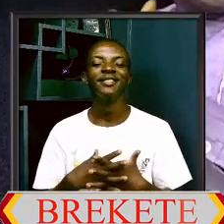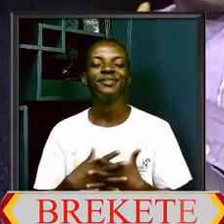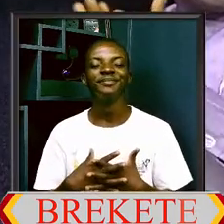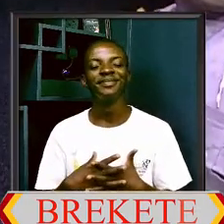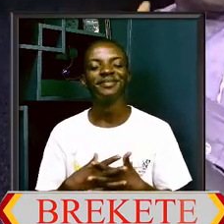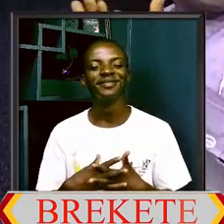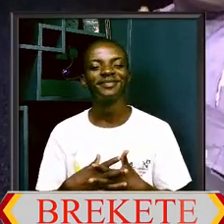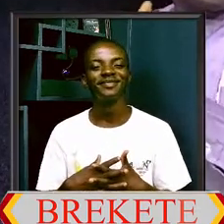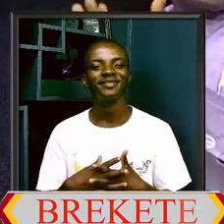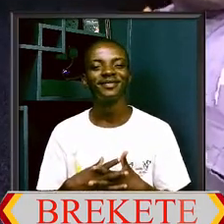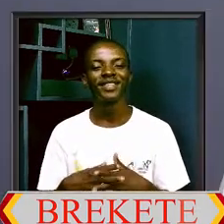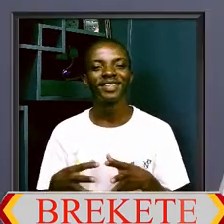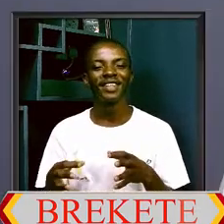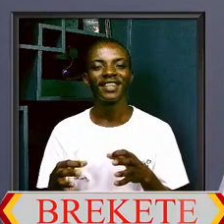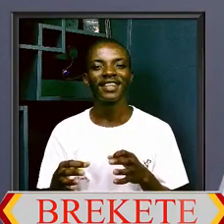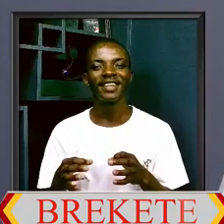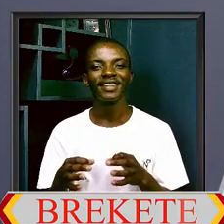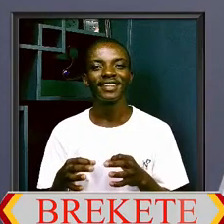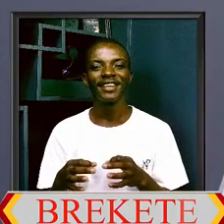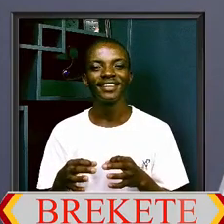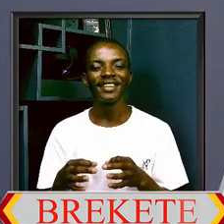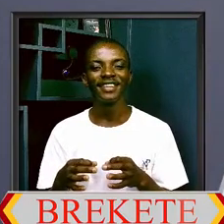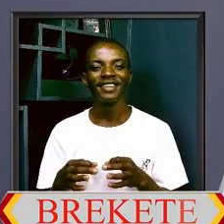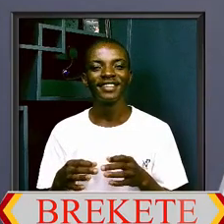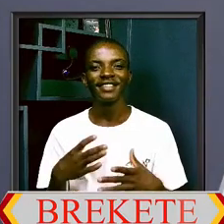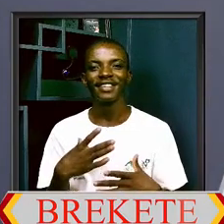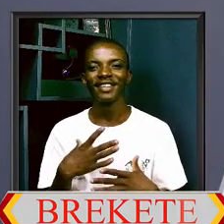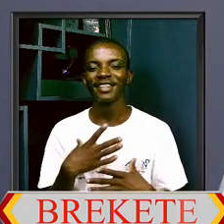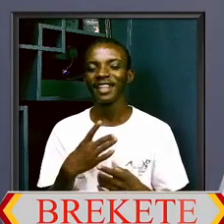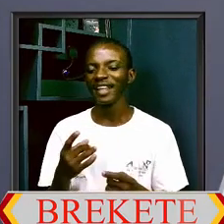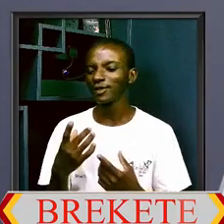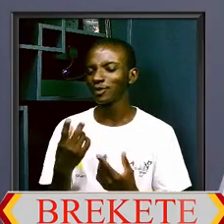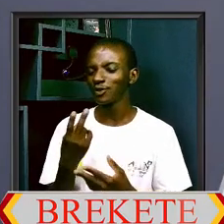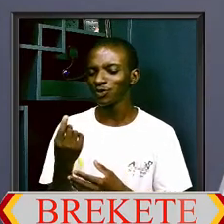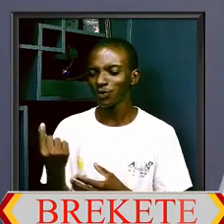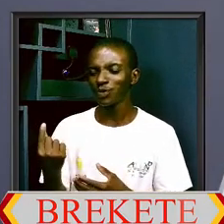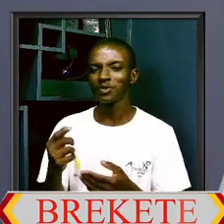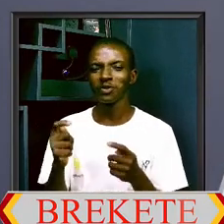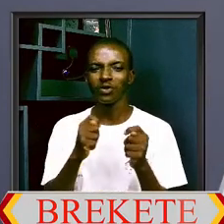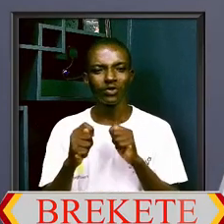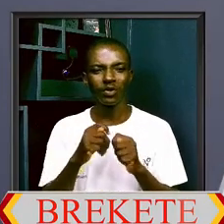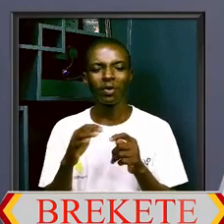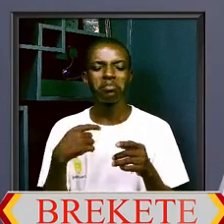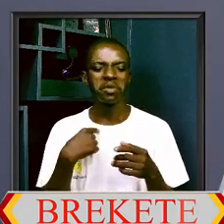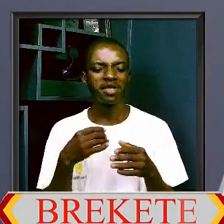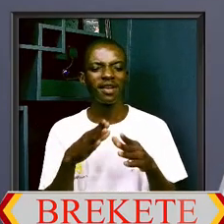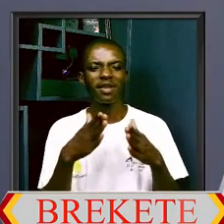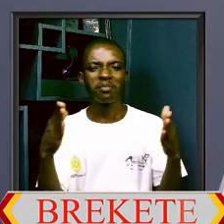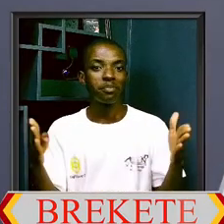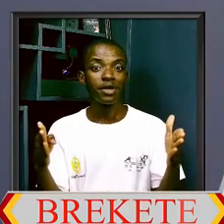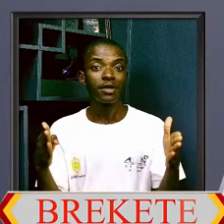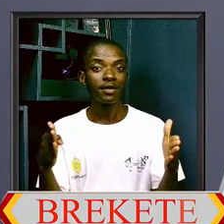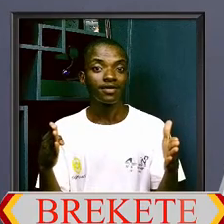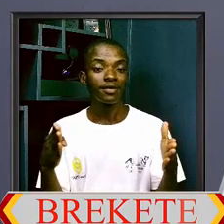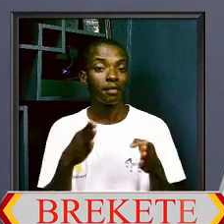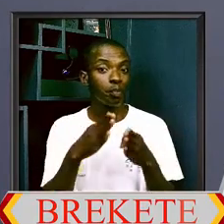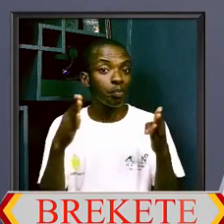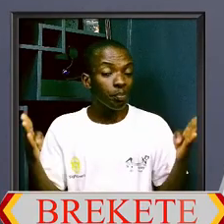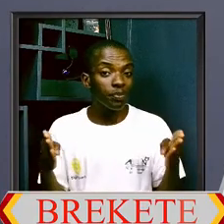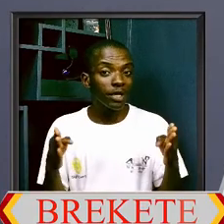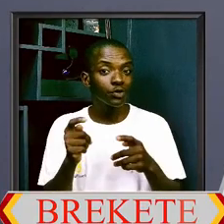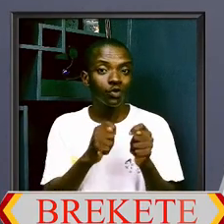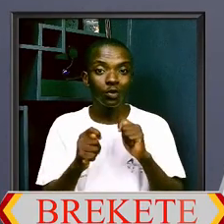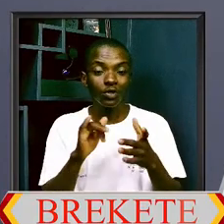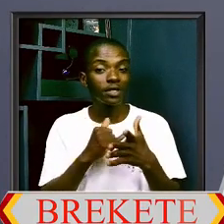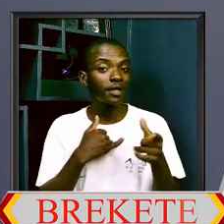appreciate you know say in the last small small trouble me the big one I look for